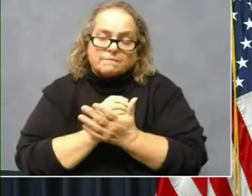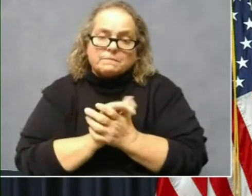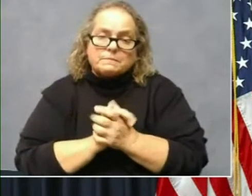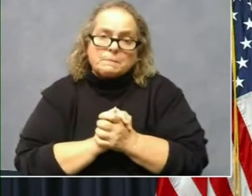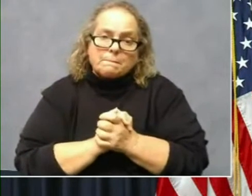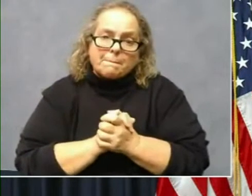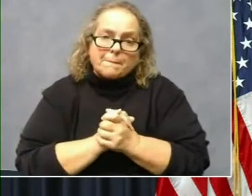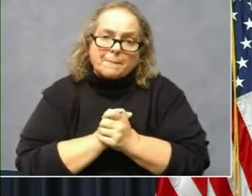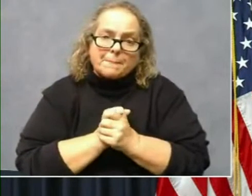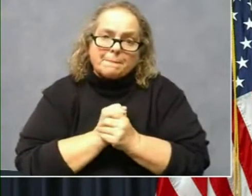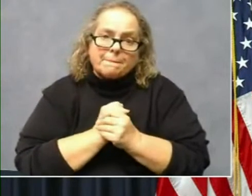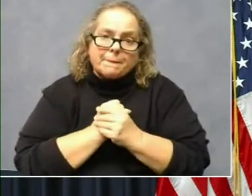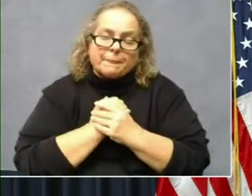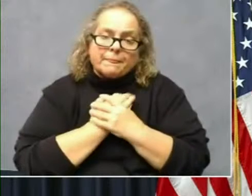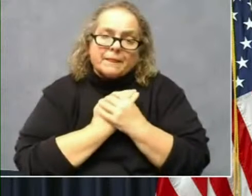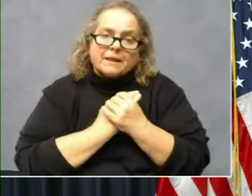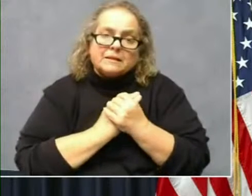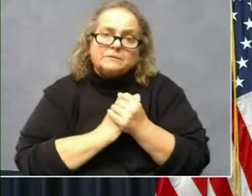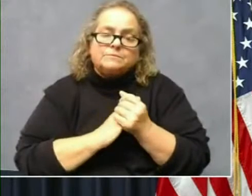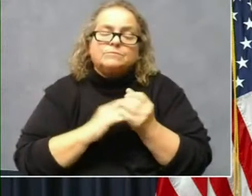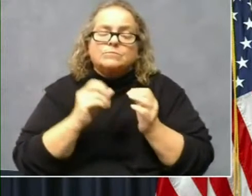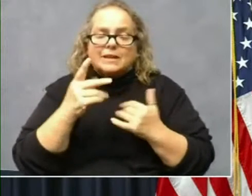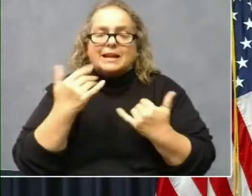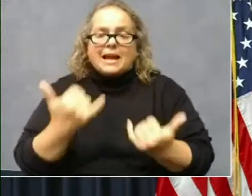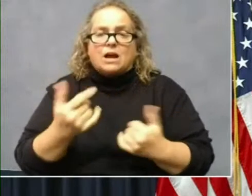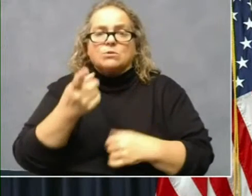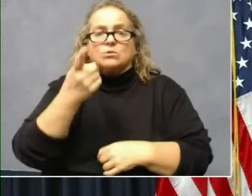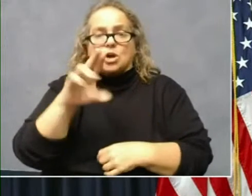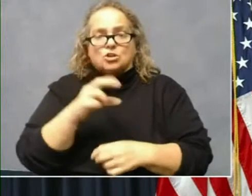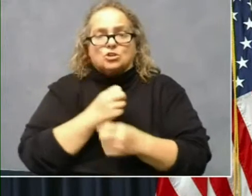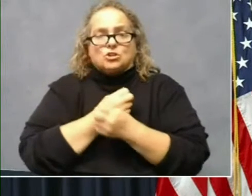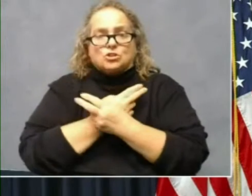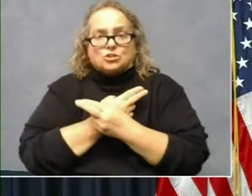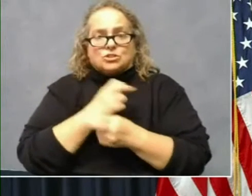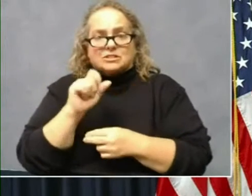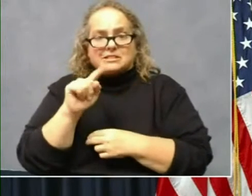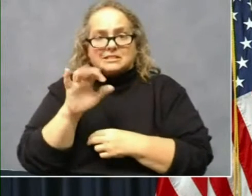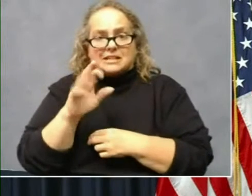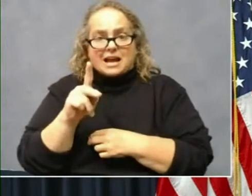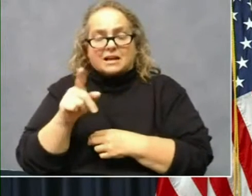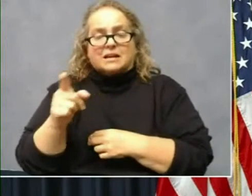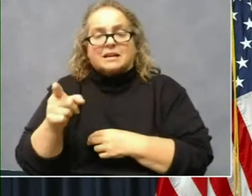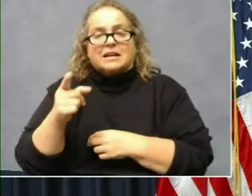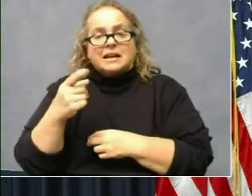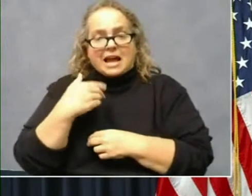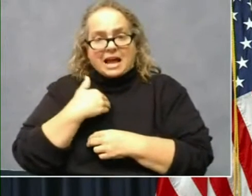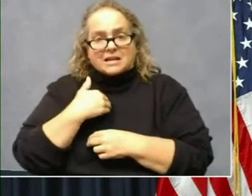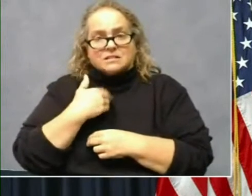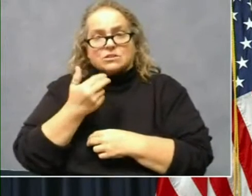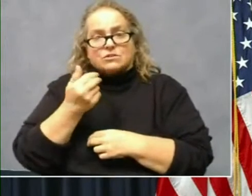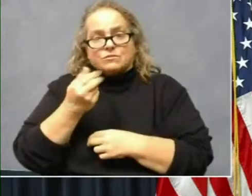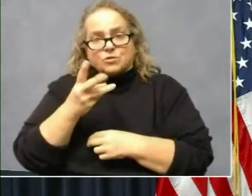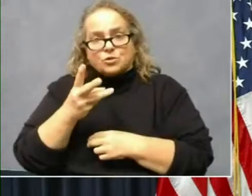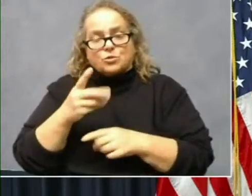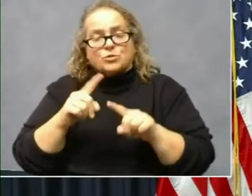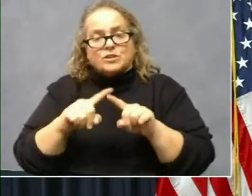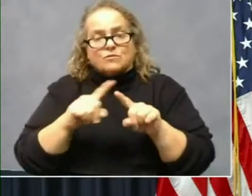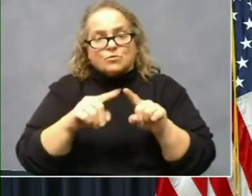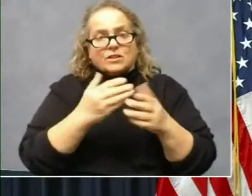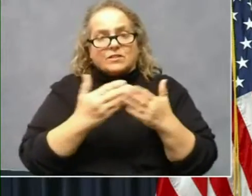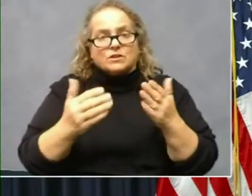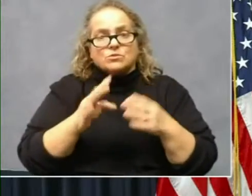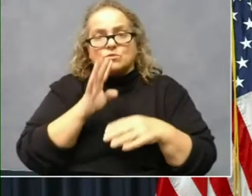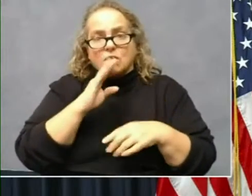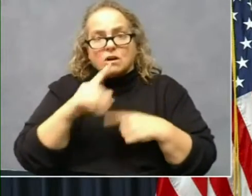All right, I'm going to turn it over to Dr. Stack, who has a couple of different things to talk about, and then we'll come